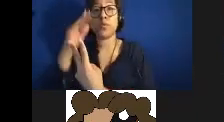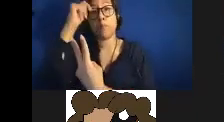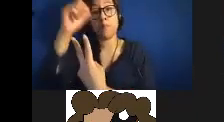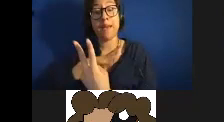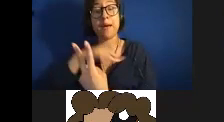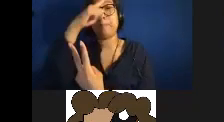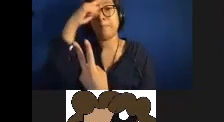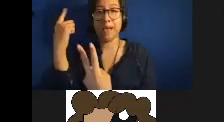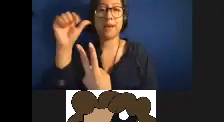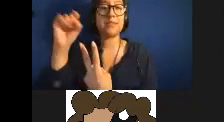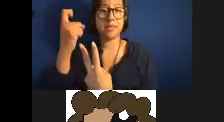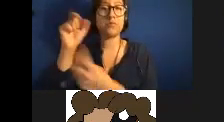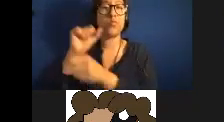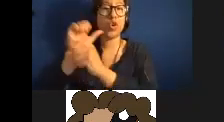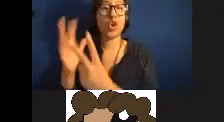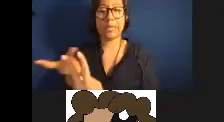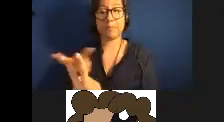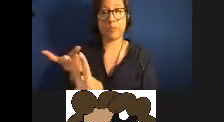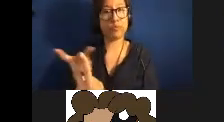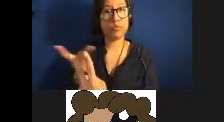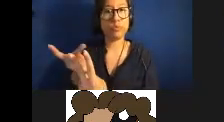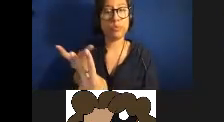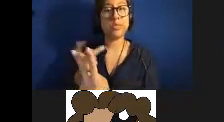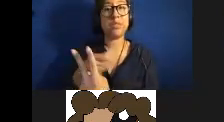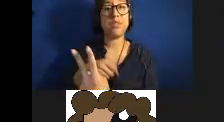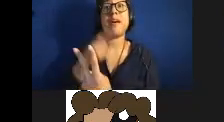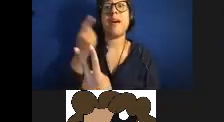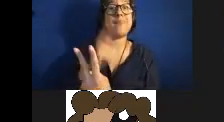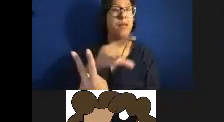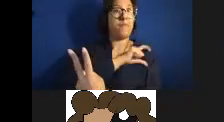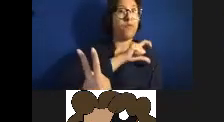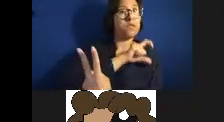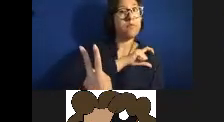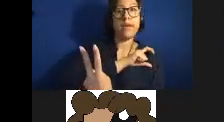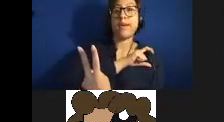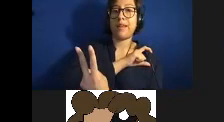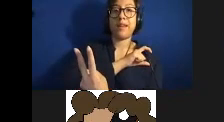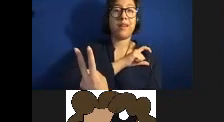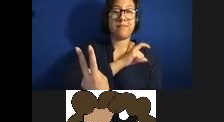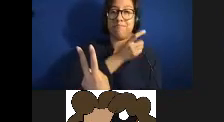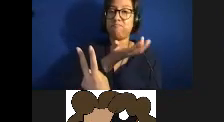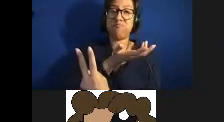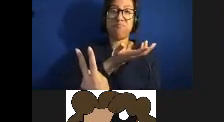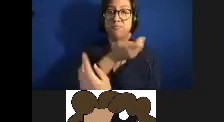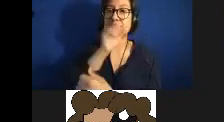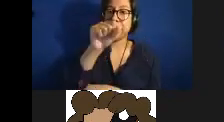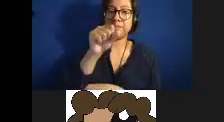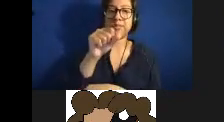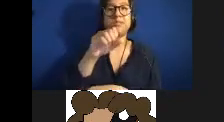sex workers. And law enforcement on both occasions, you know, even though there was